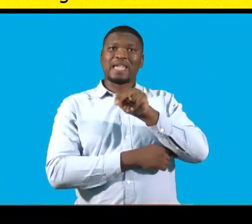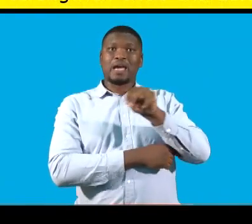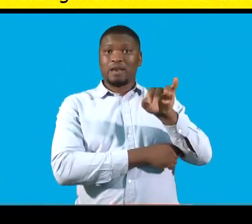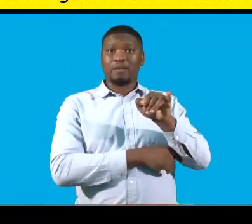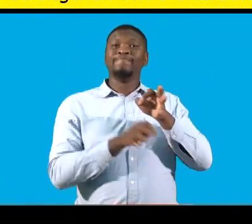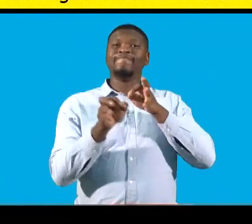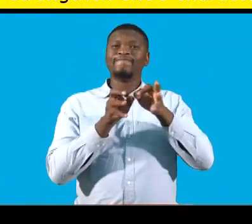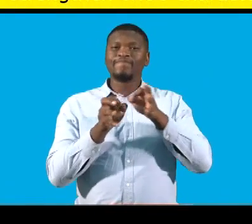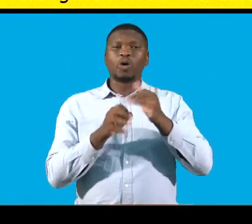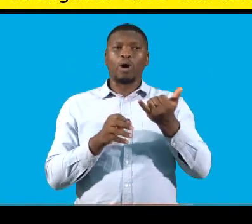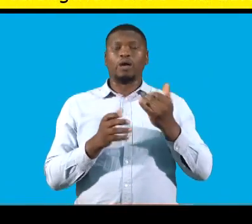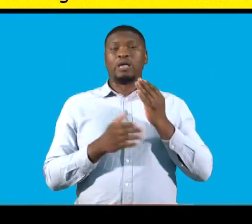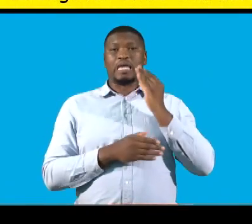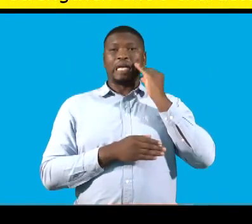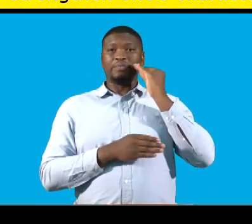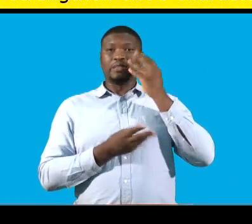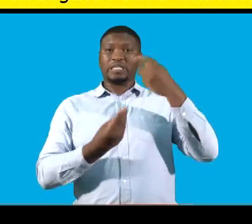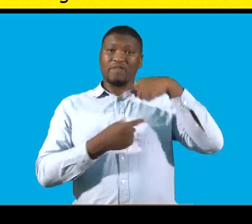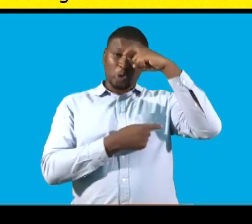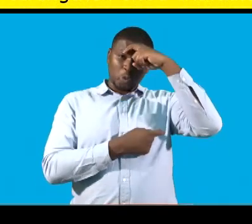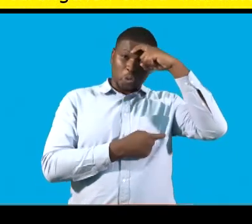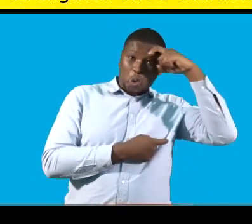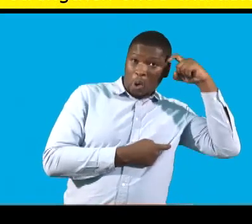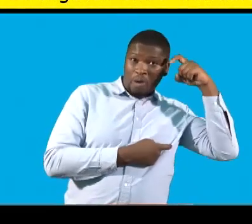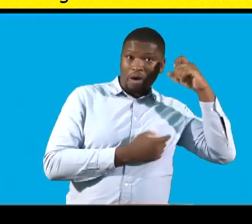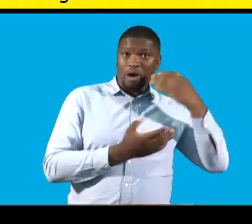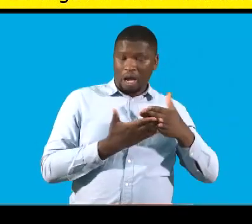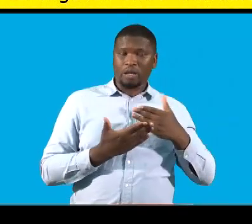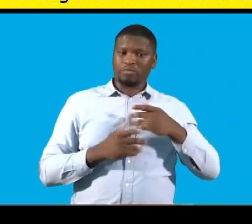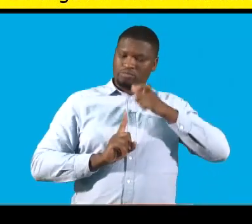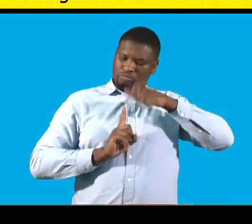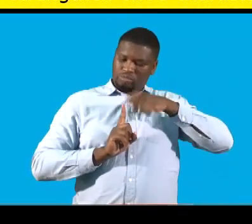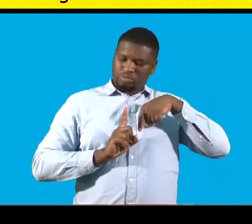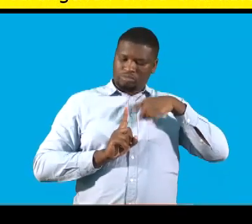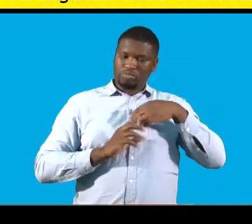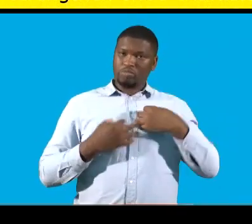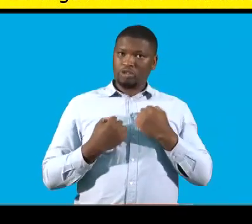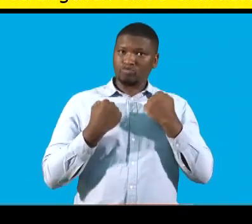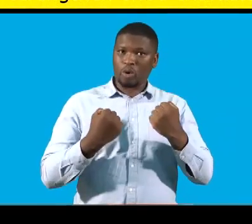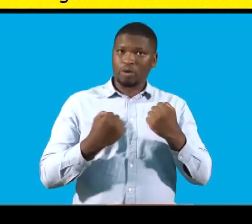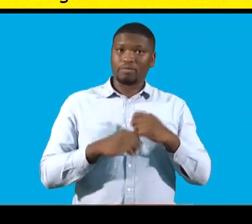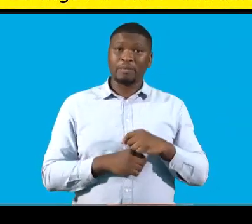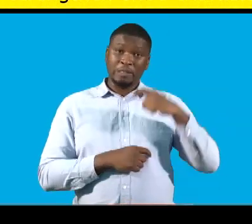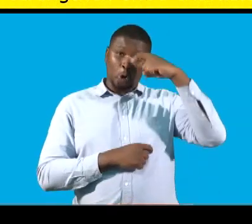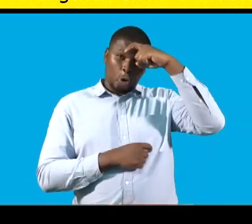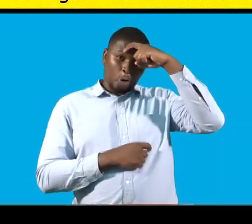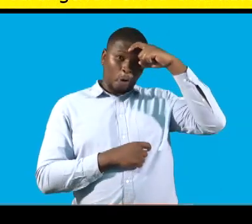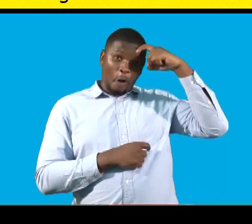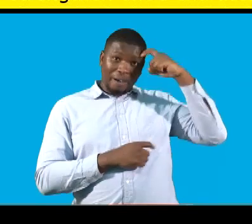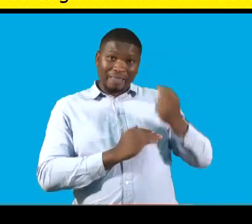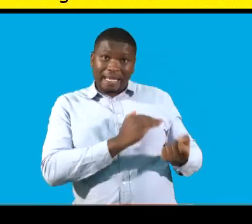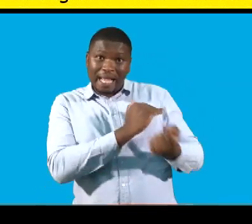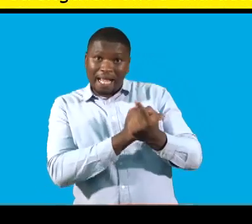Martel shows how traumatic experiences can strengthen one's character. So, traumatic experiences